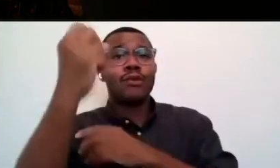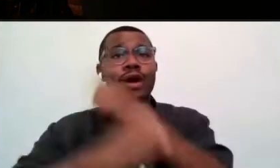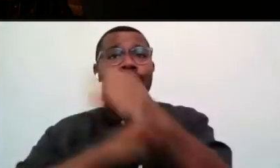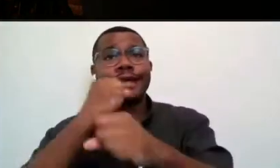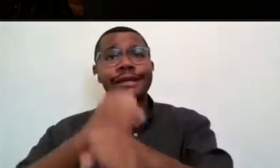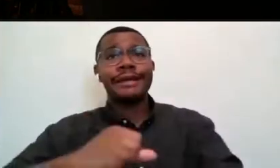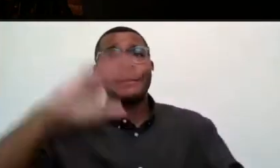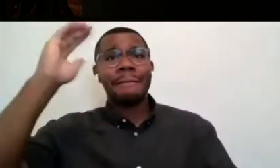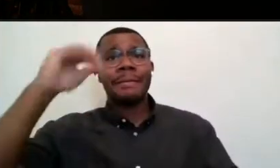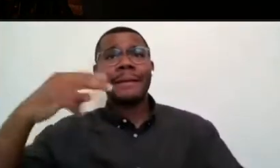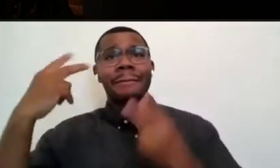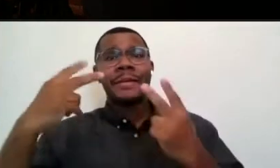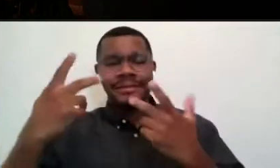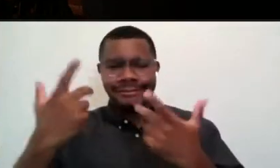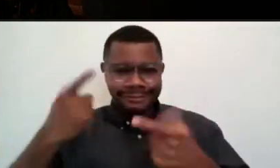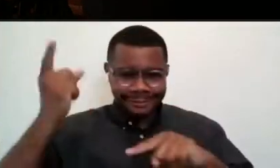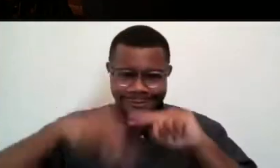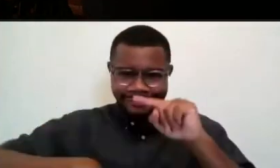bye-bye.